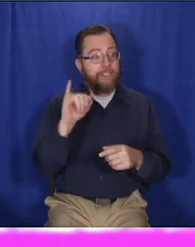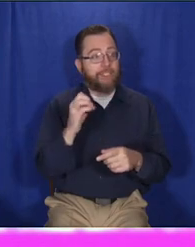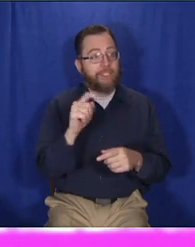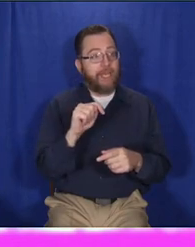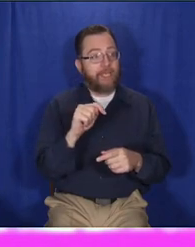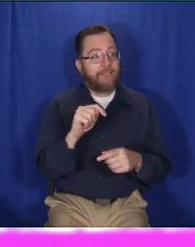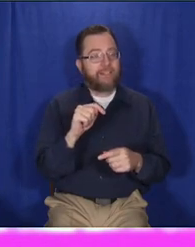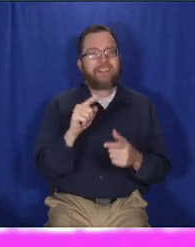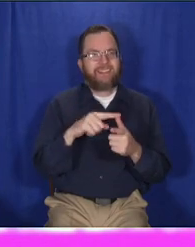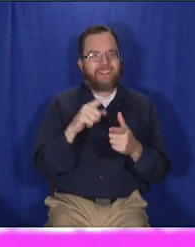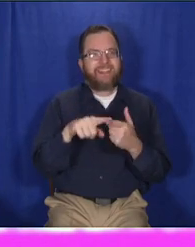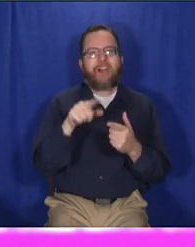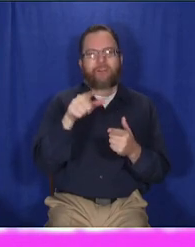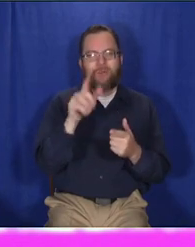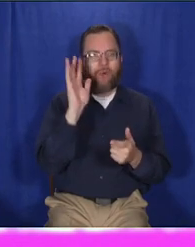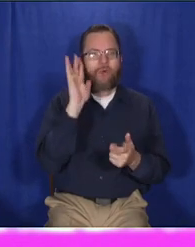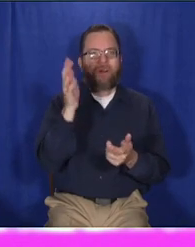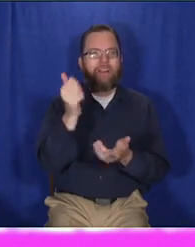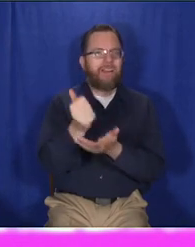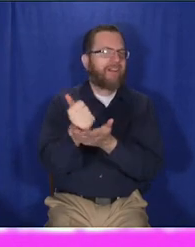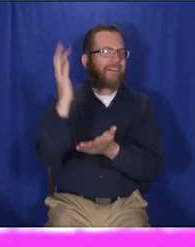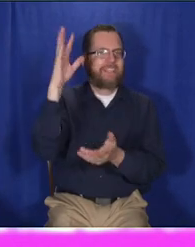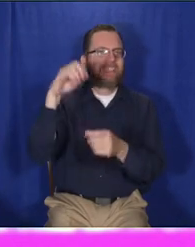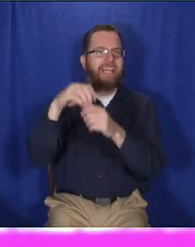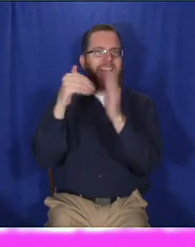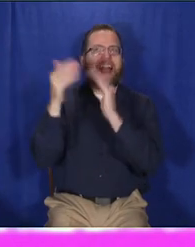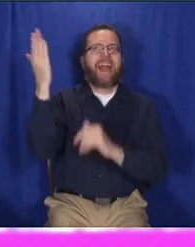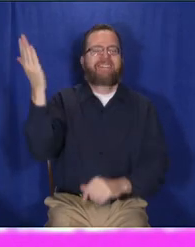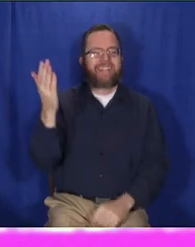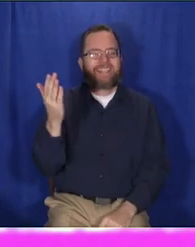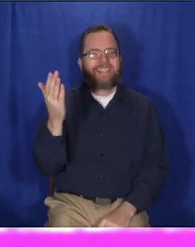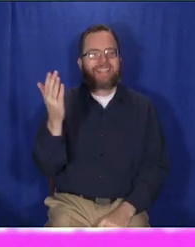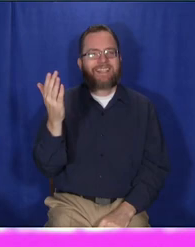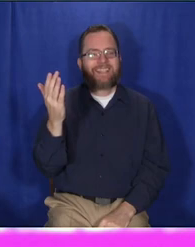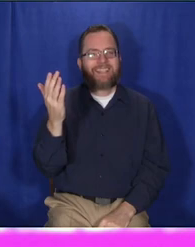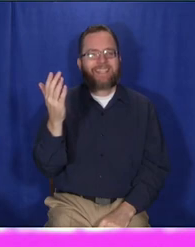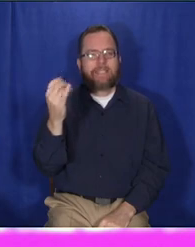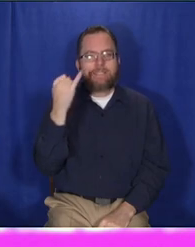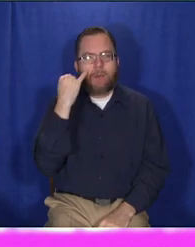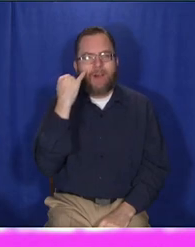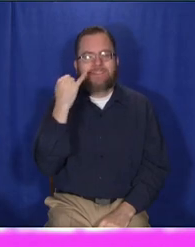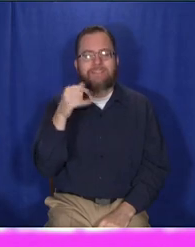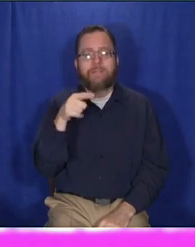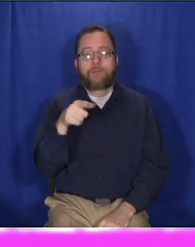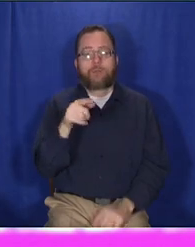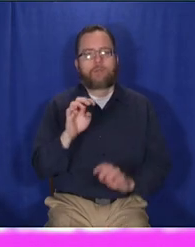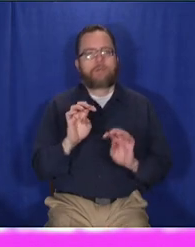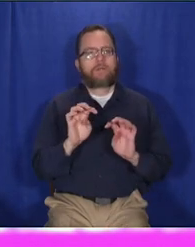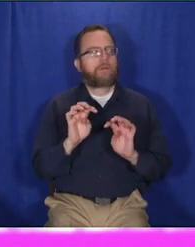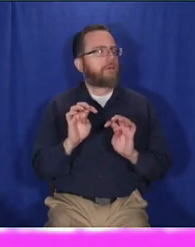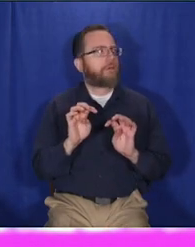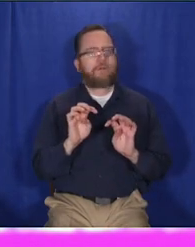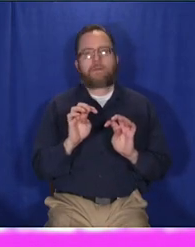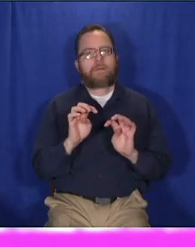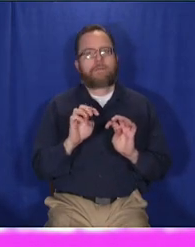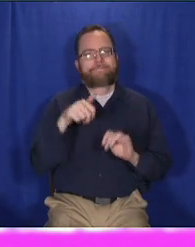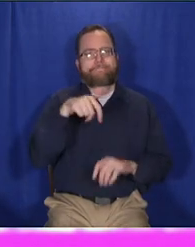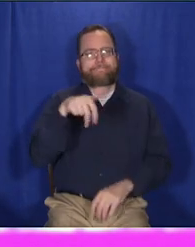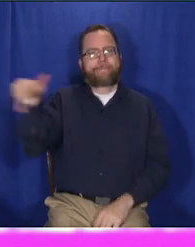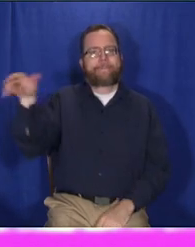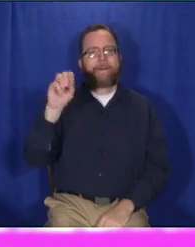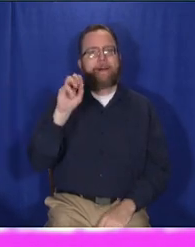Like if I said that, if I used that kind of logic, like all of y'all would get up and walk out. It would seem super shady. You'd be like, okay, so